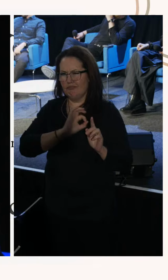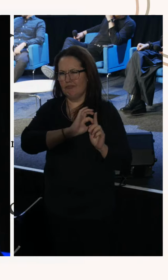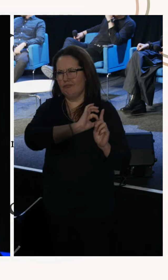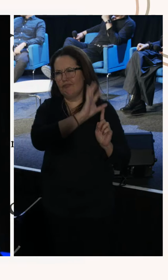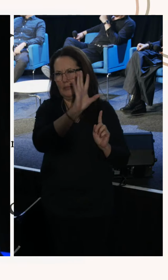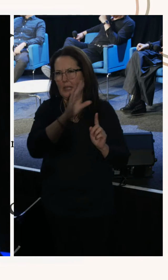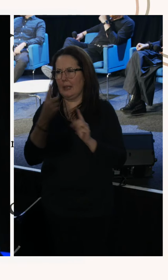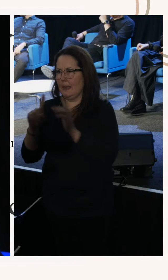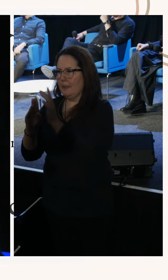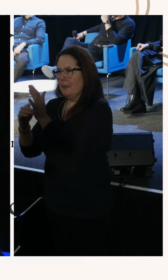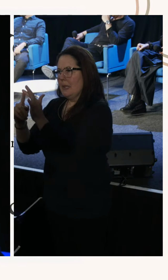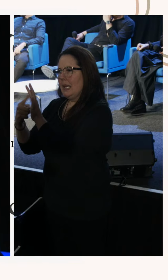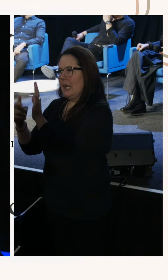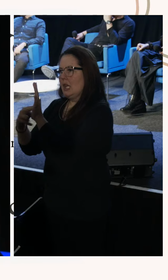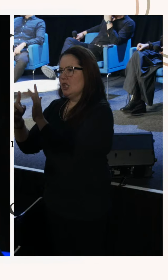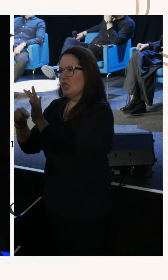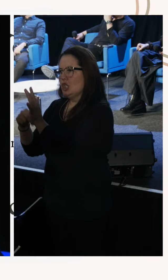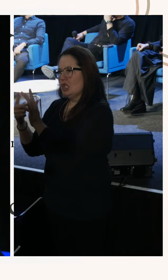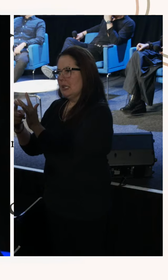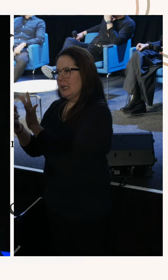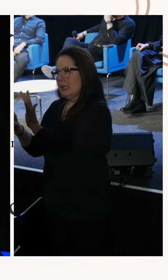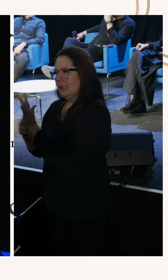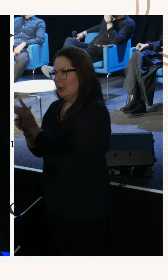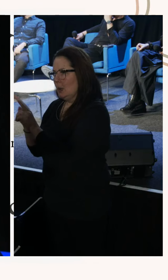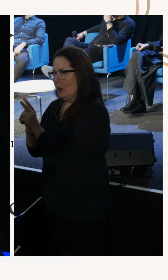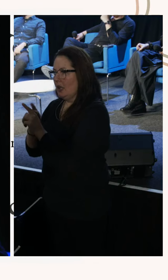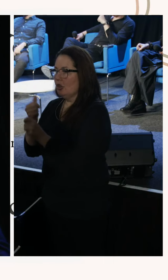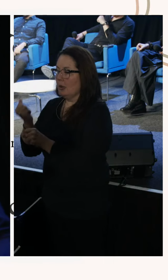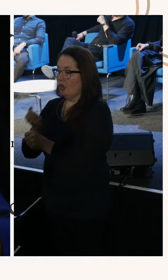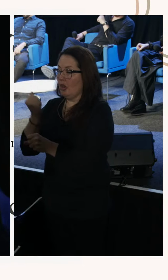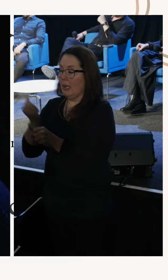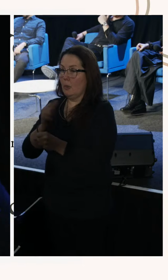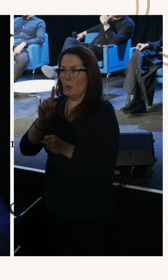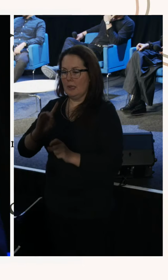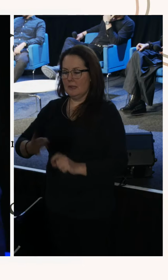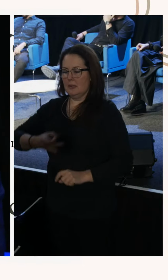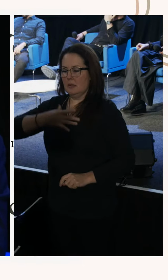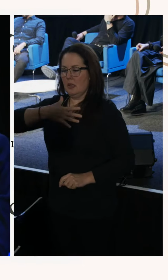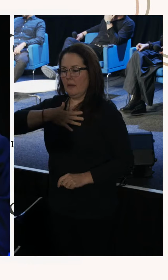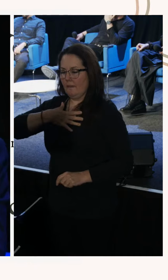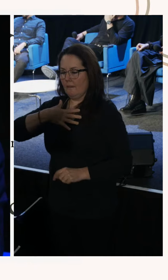Meanjin, was create a kind of self-mythology. You know, like that